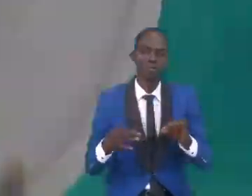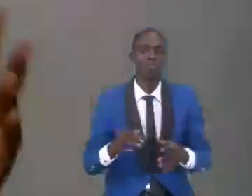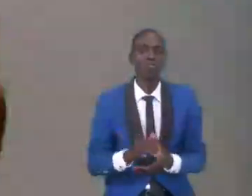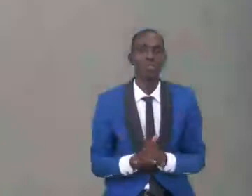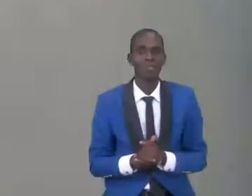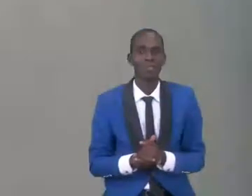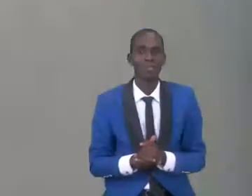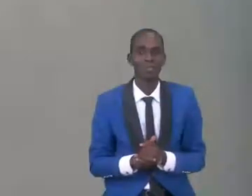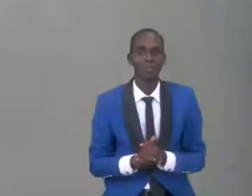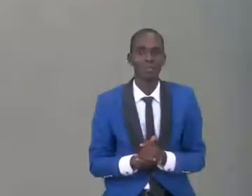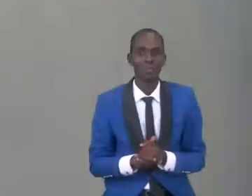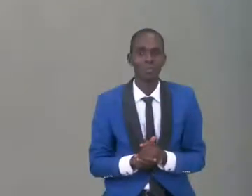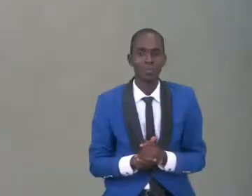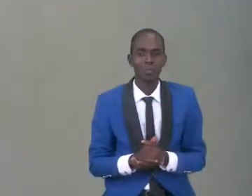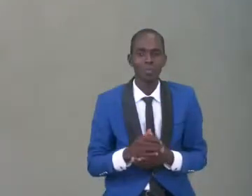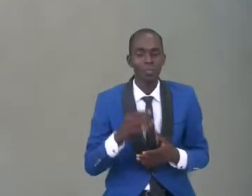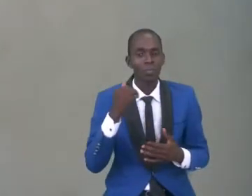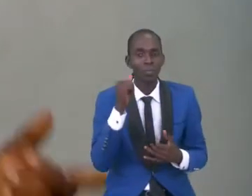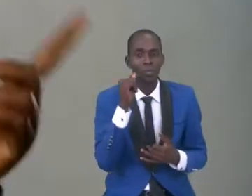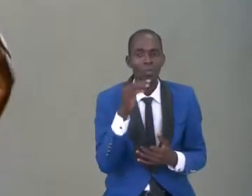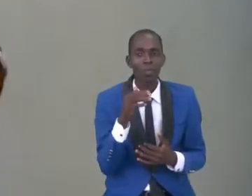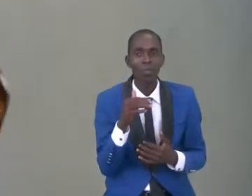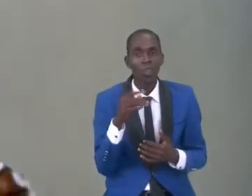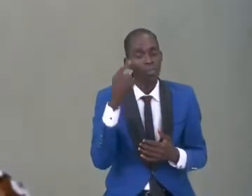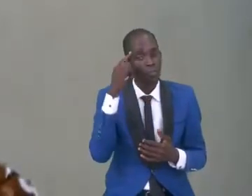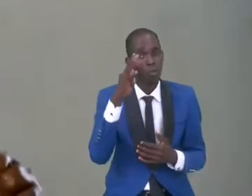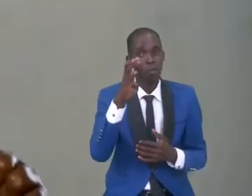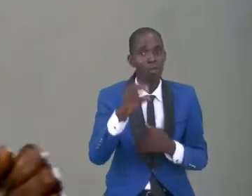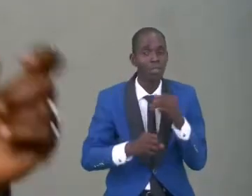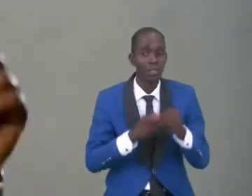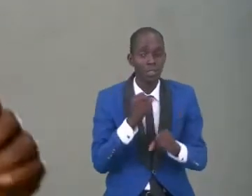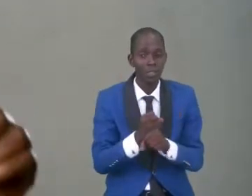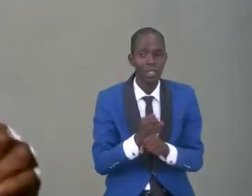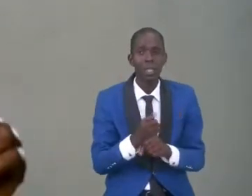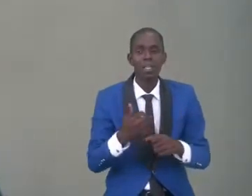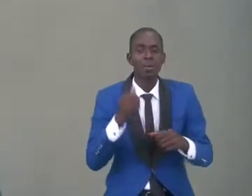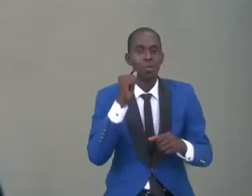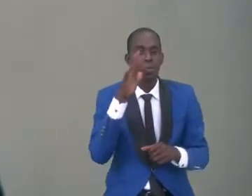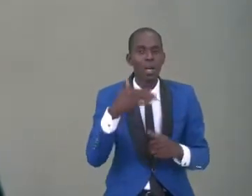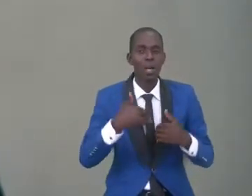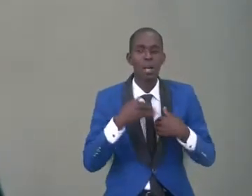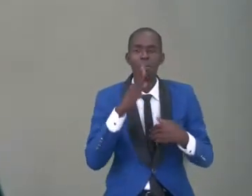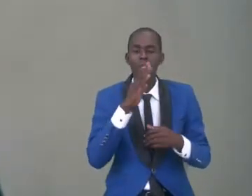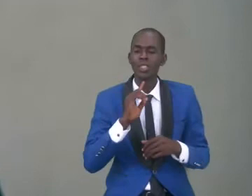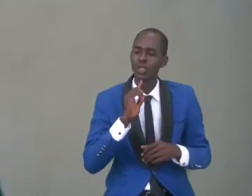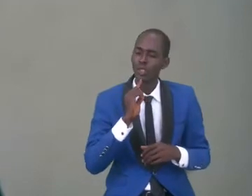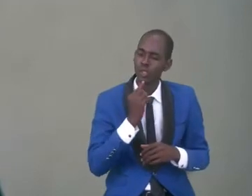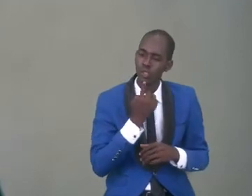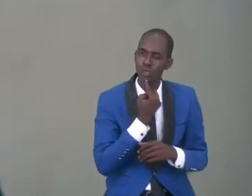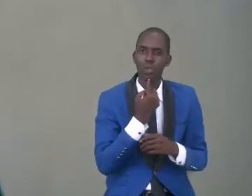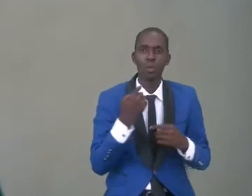For over 40 years, I've been in severe, serious pain